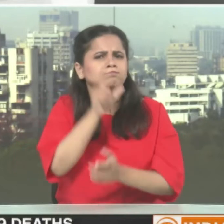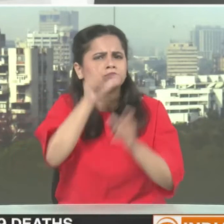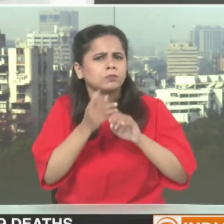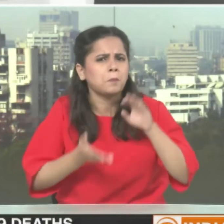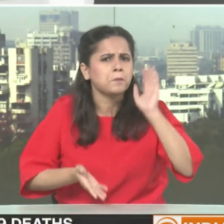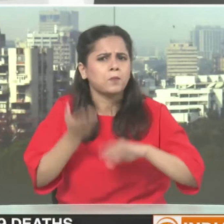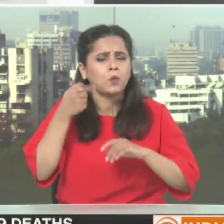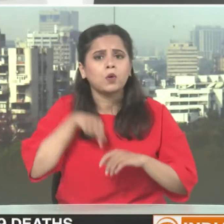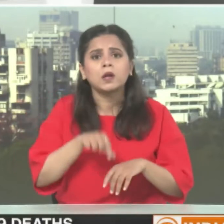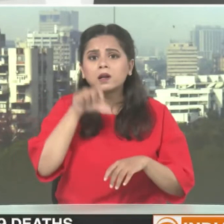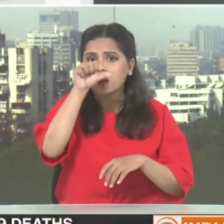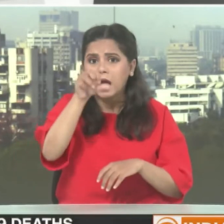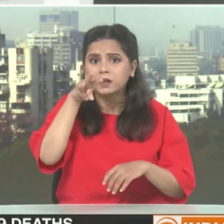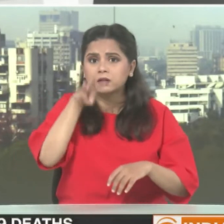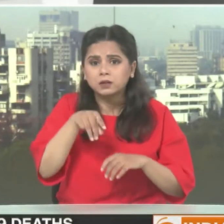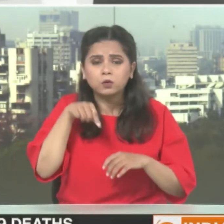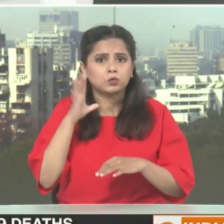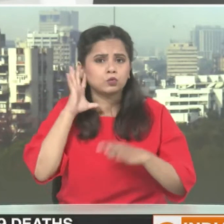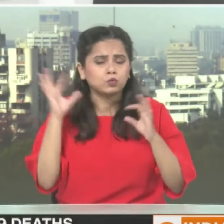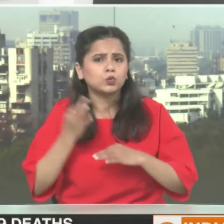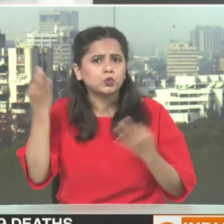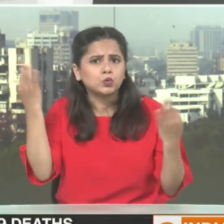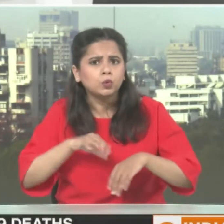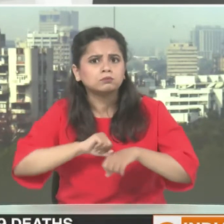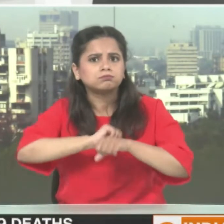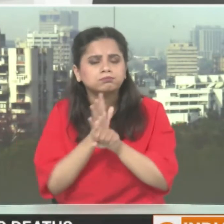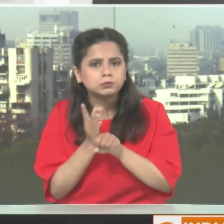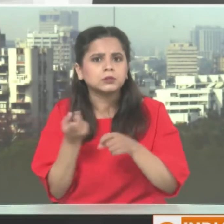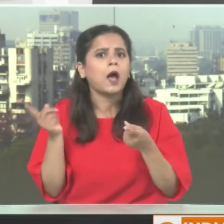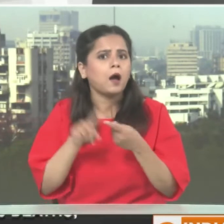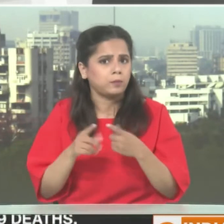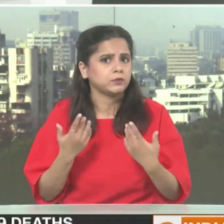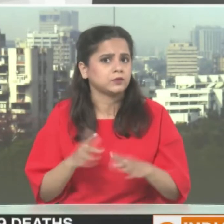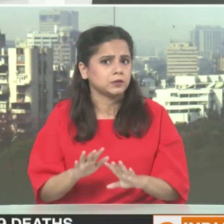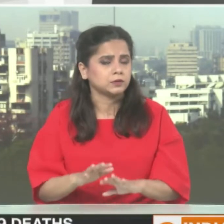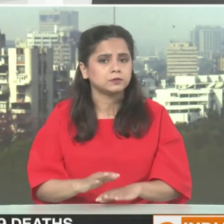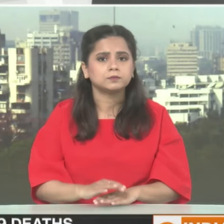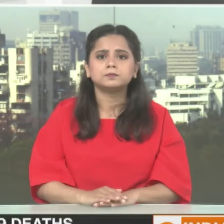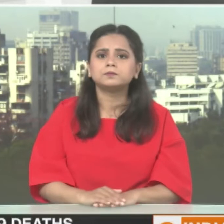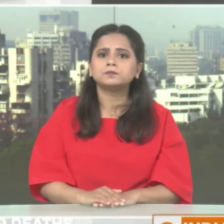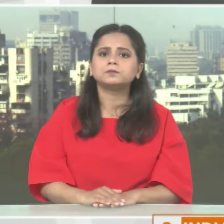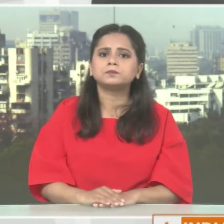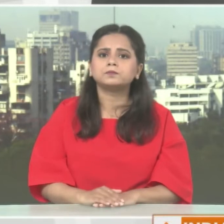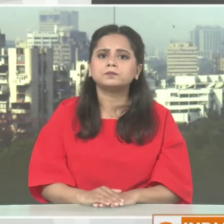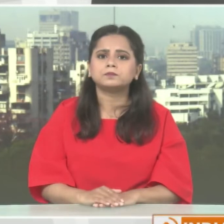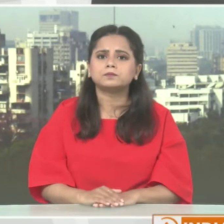yet, and over 9,000 fresh cases of COVID-19.